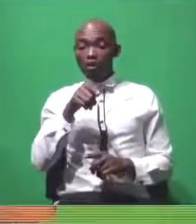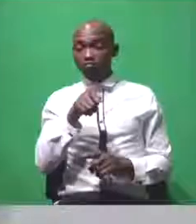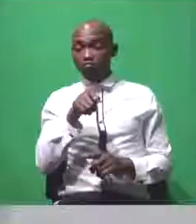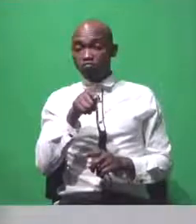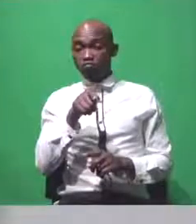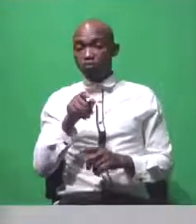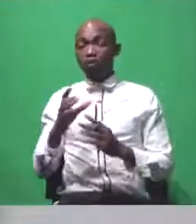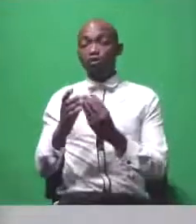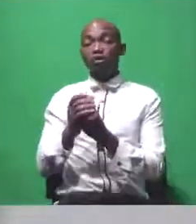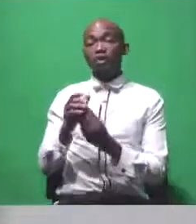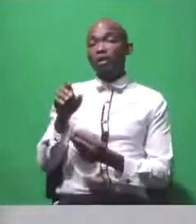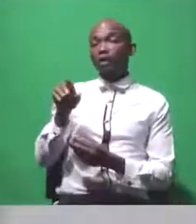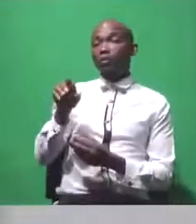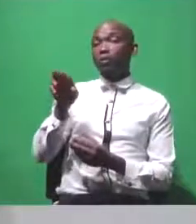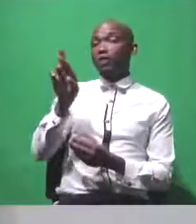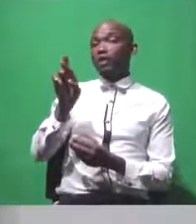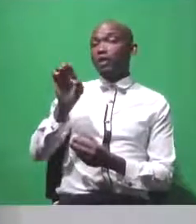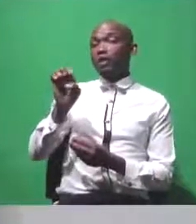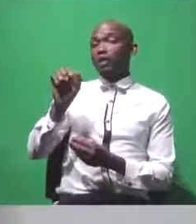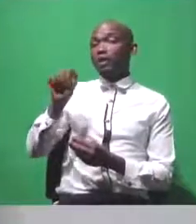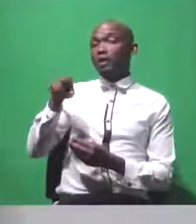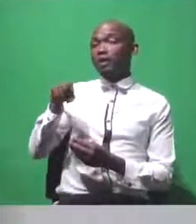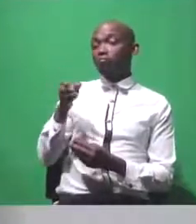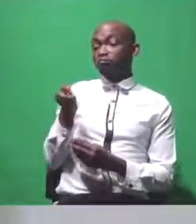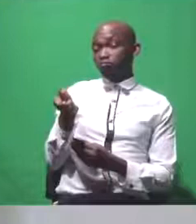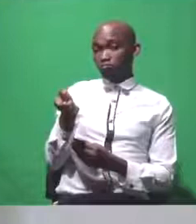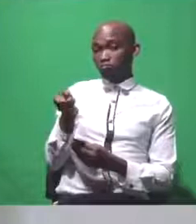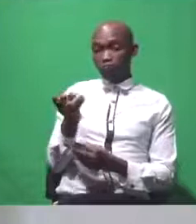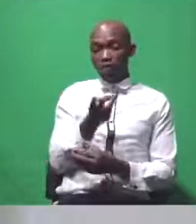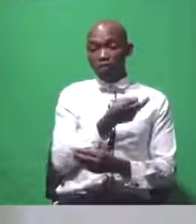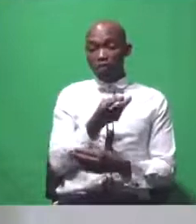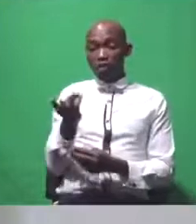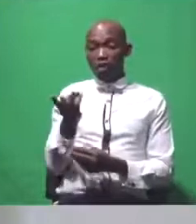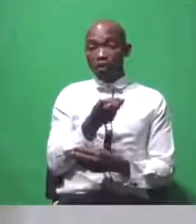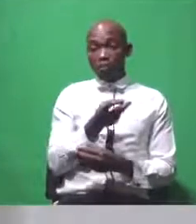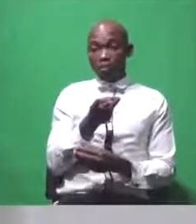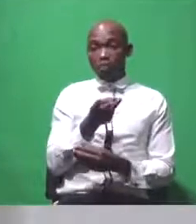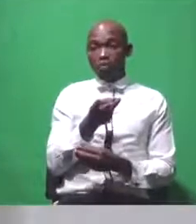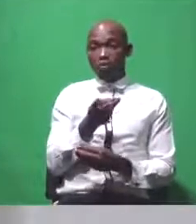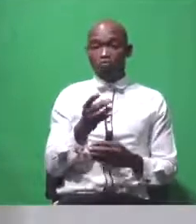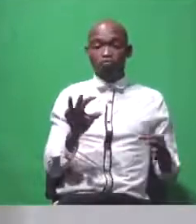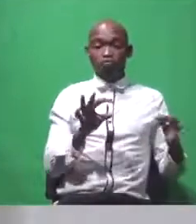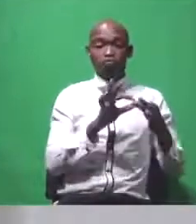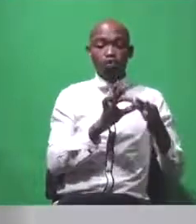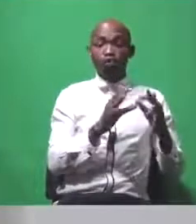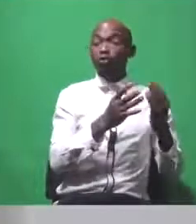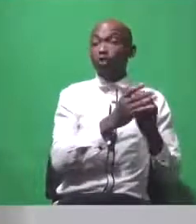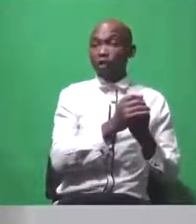carrot. The transaction concerned with this venture were